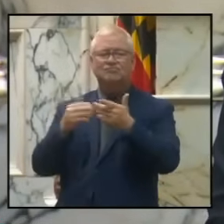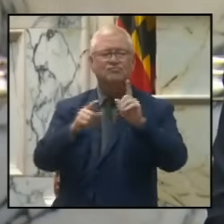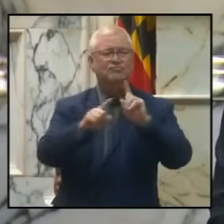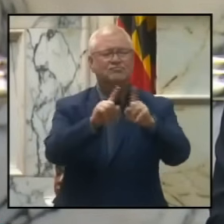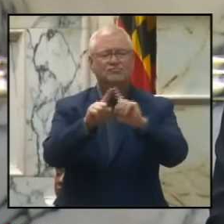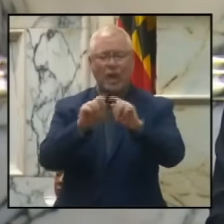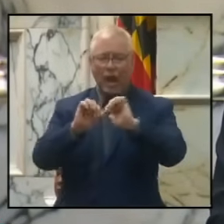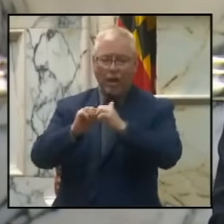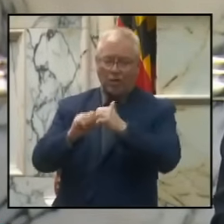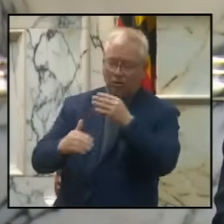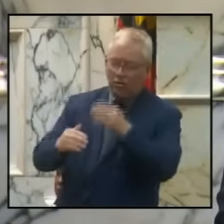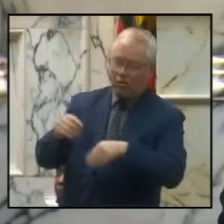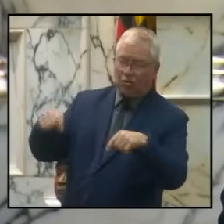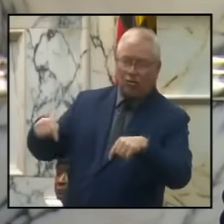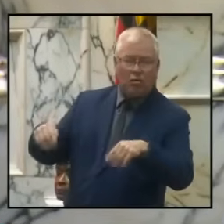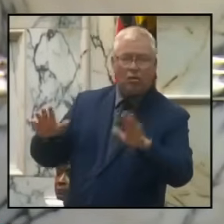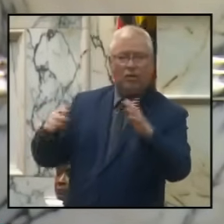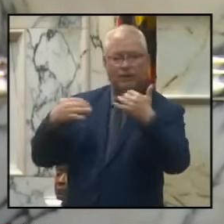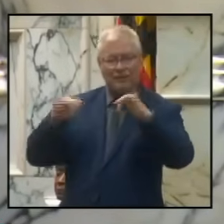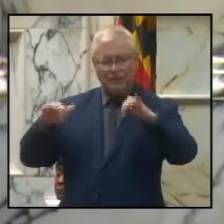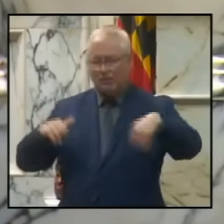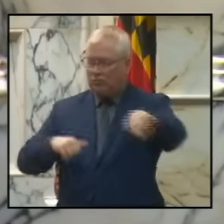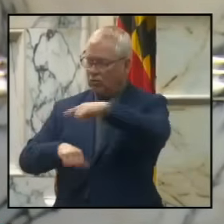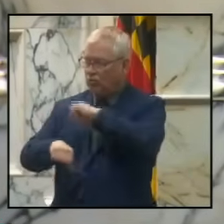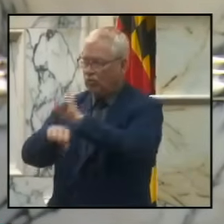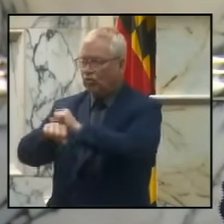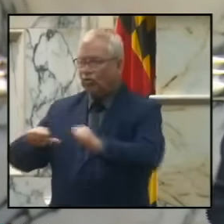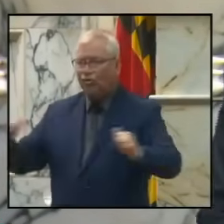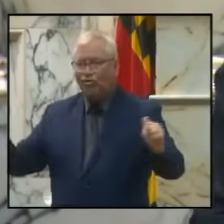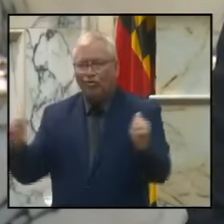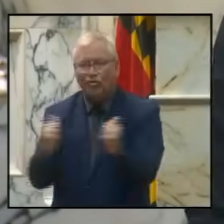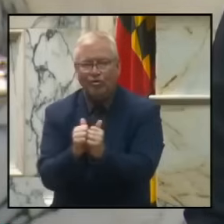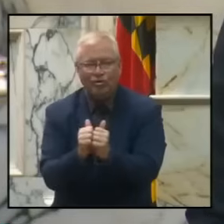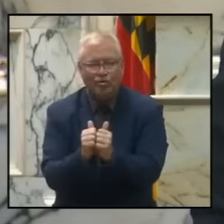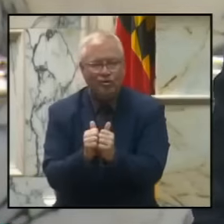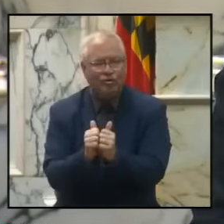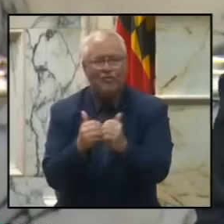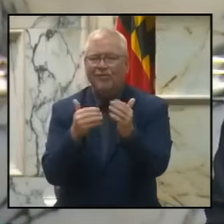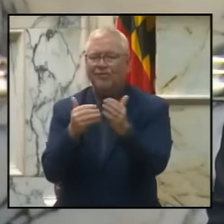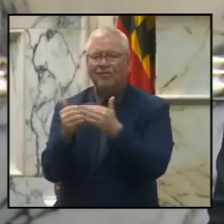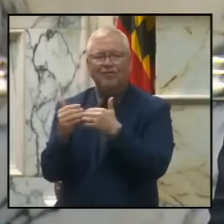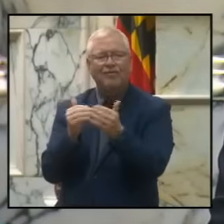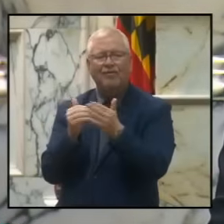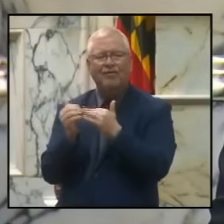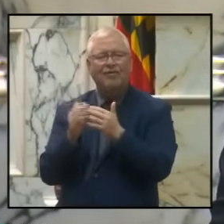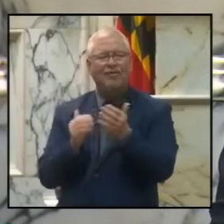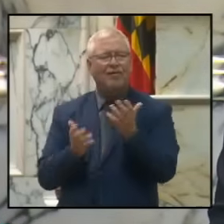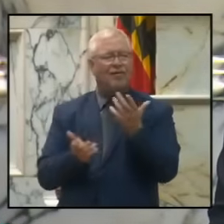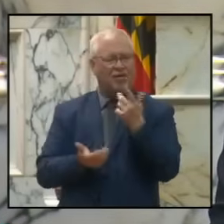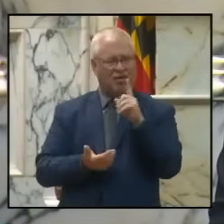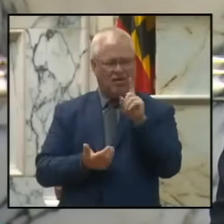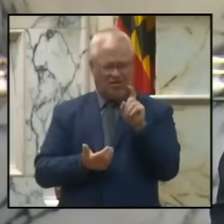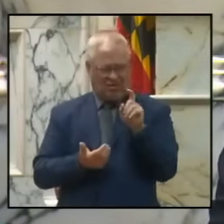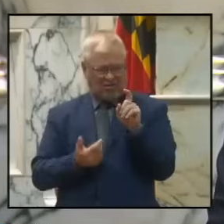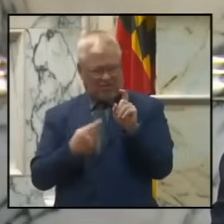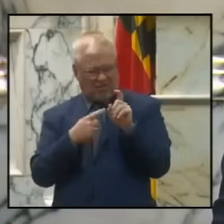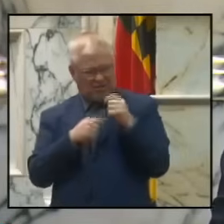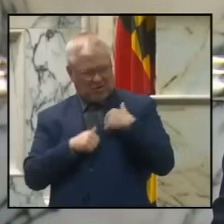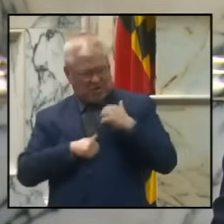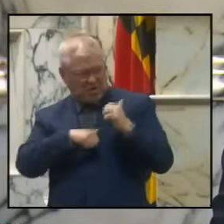together to make sure there is never a question about who solved it. That when crises